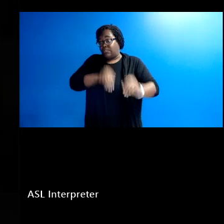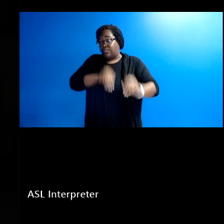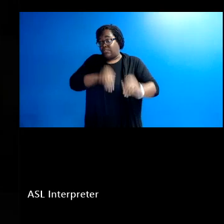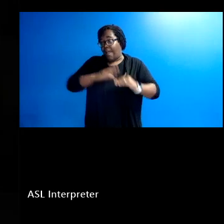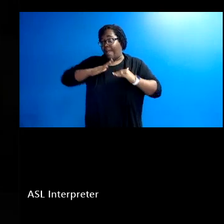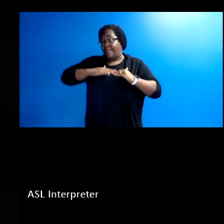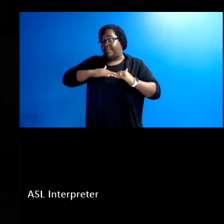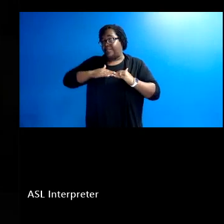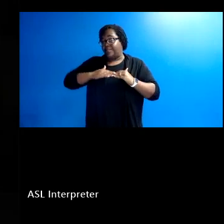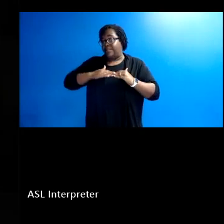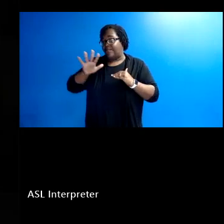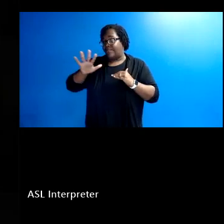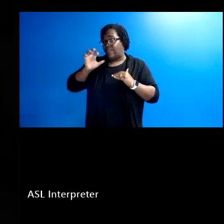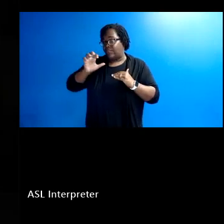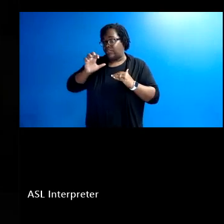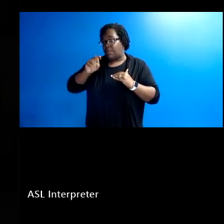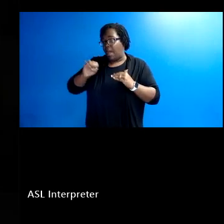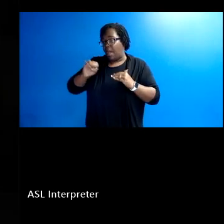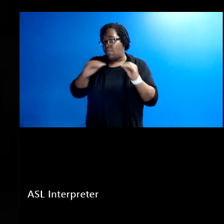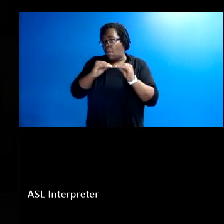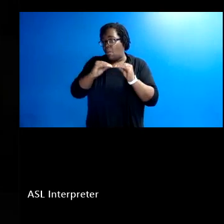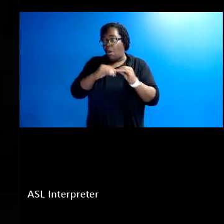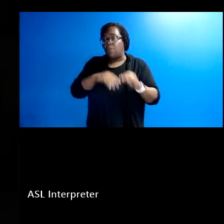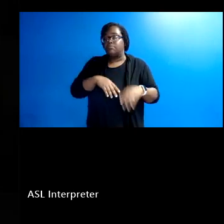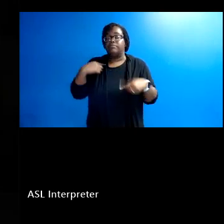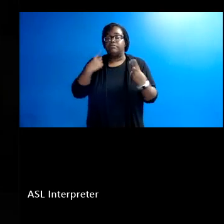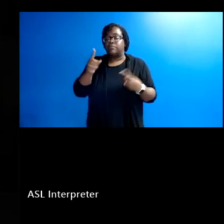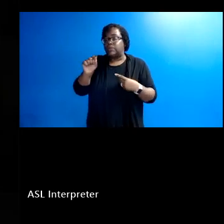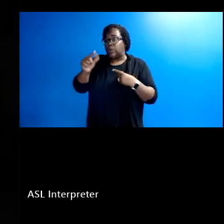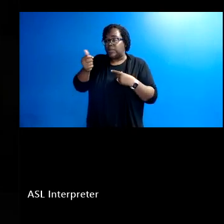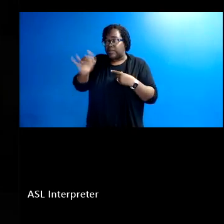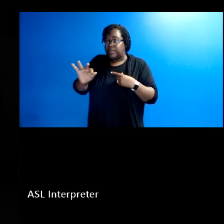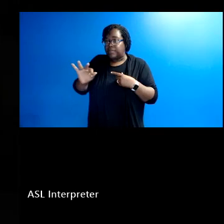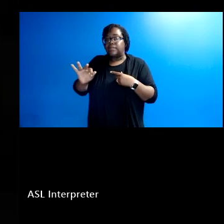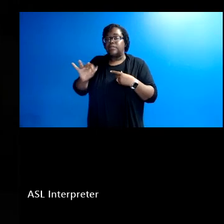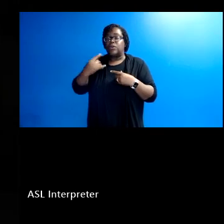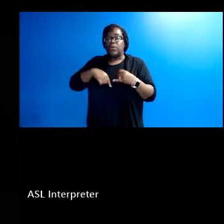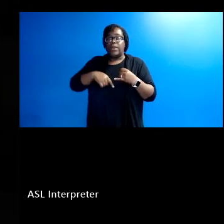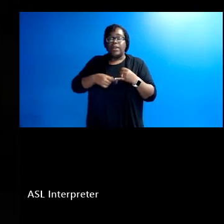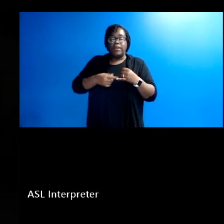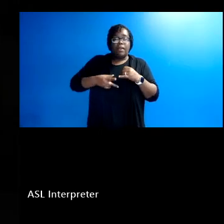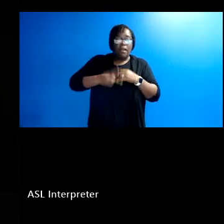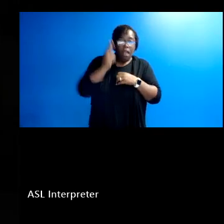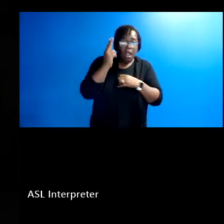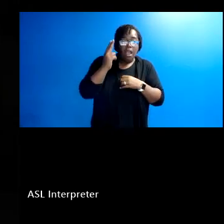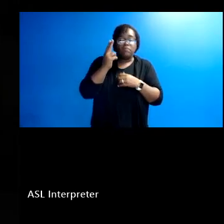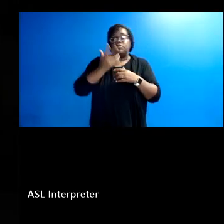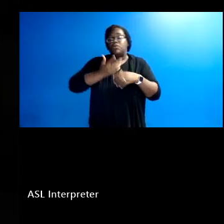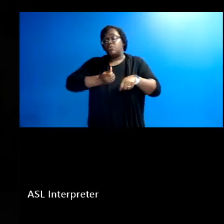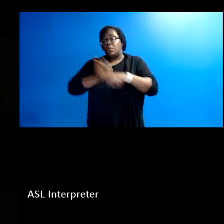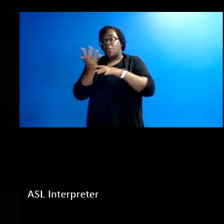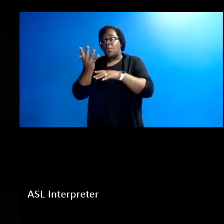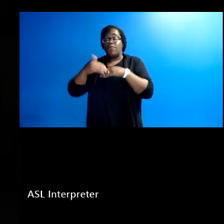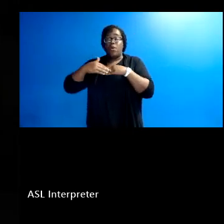conductor. Since 2019, we've trimmed or removed over 2.5 million trees. Just in our